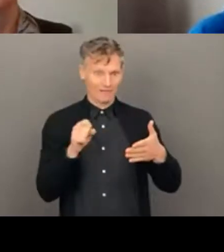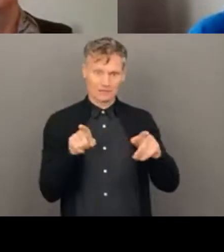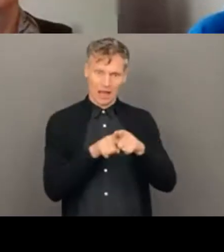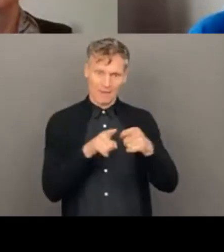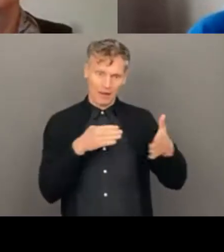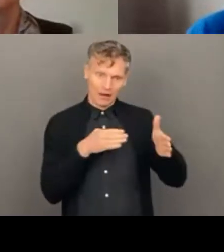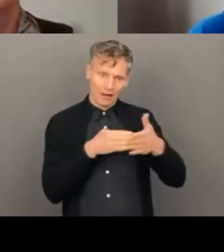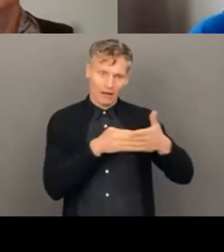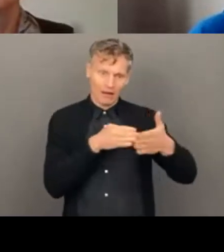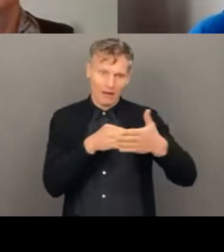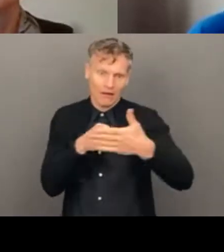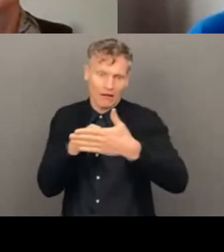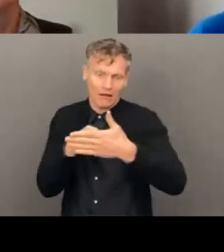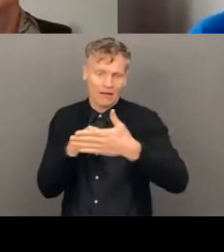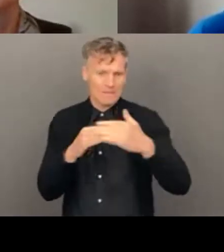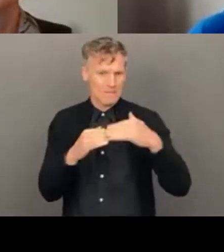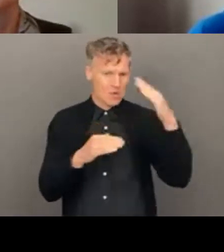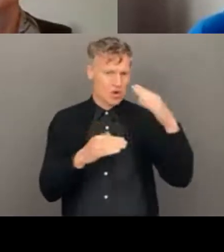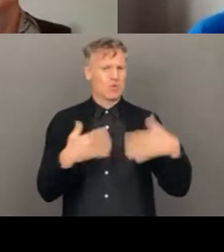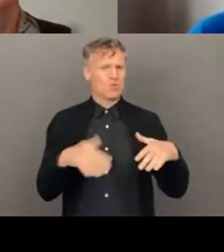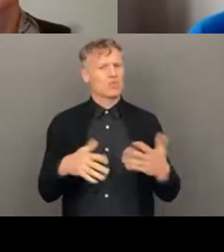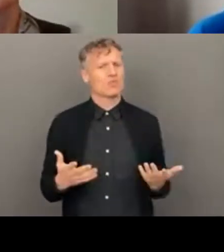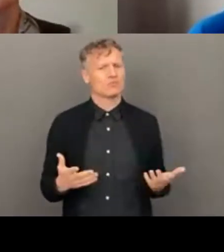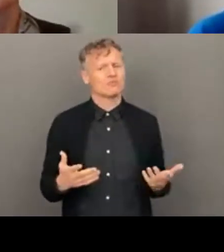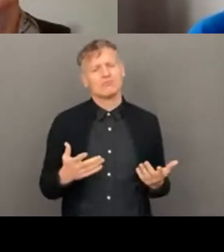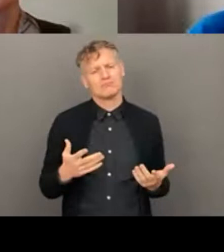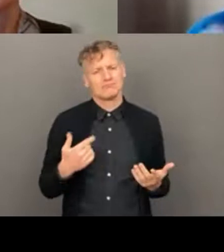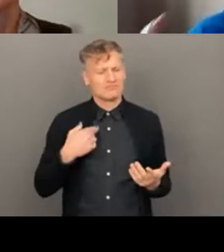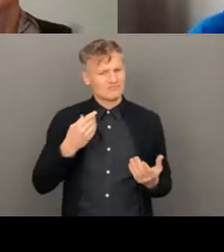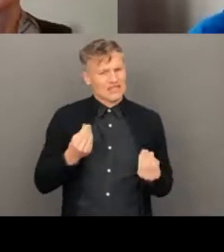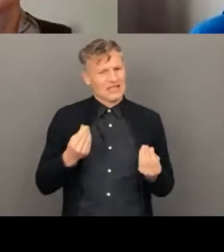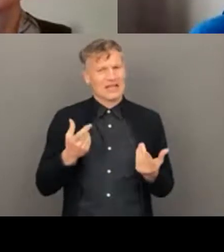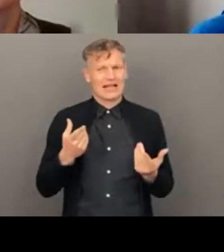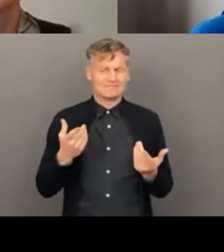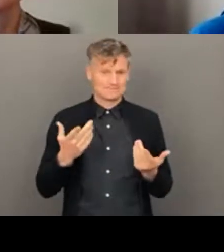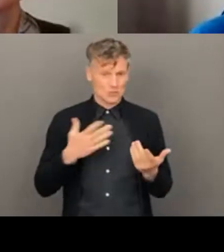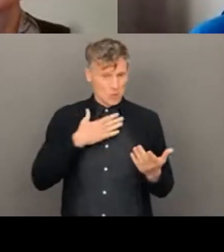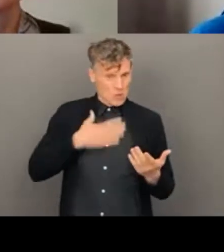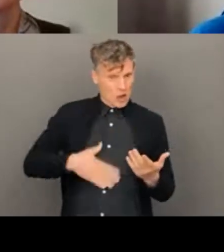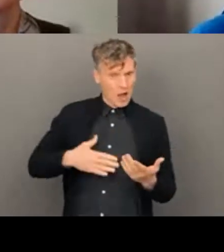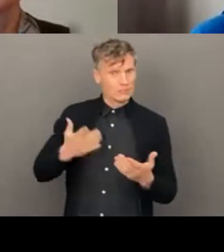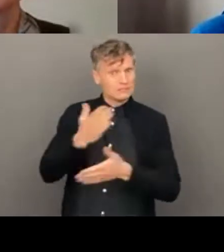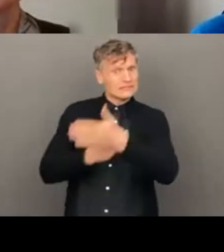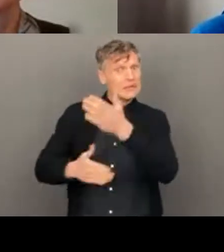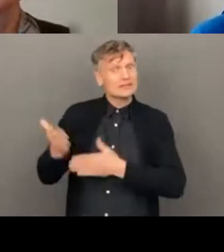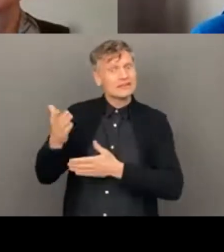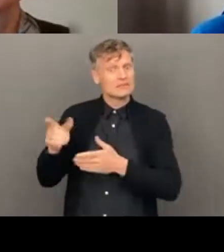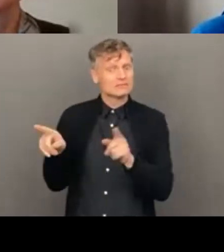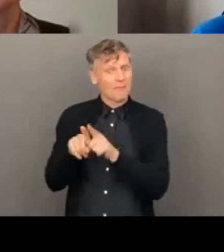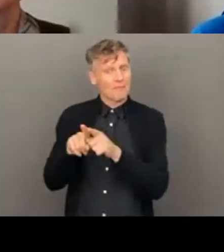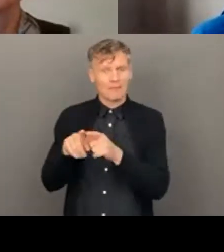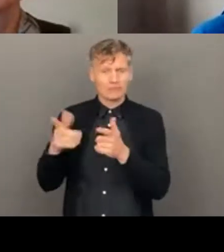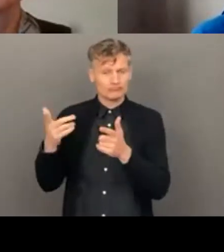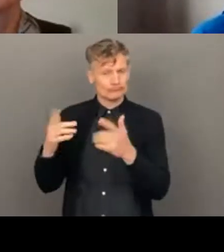overcome. So if we're serious about this unlocking of potential for people with disabilities, we need to take that comprehensive